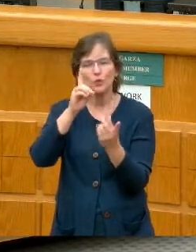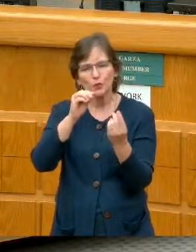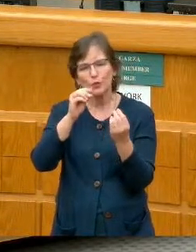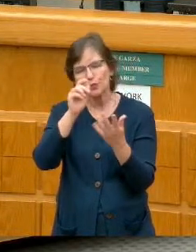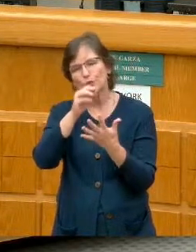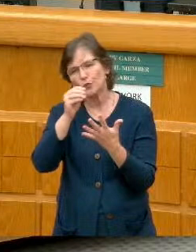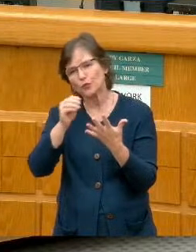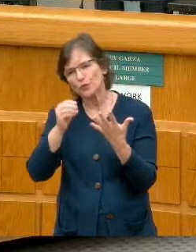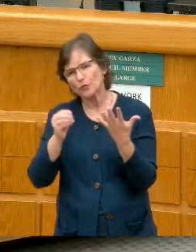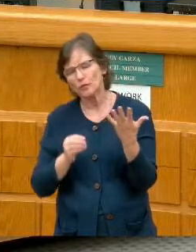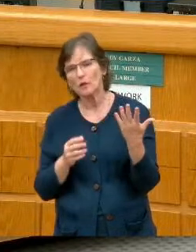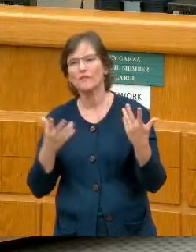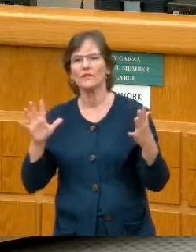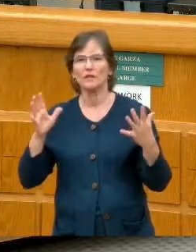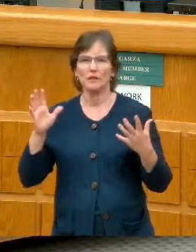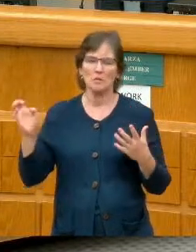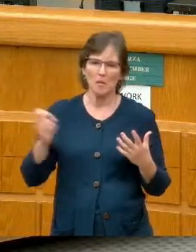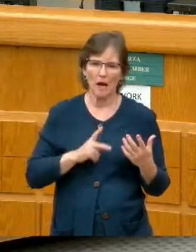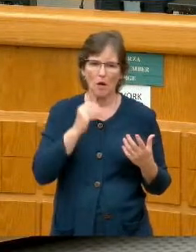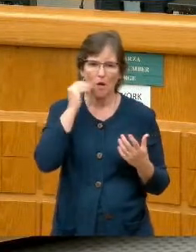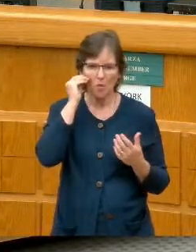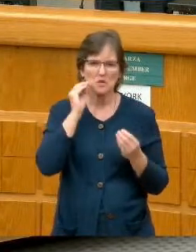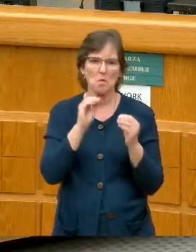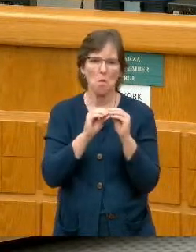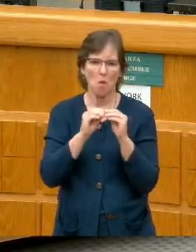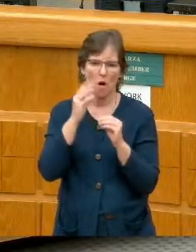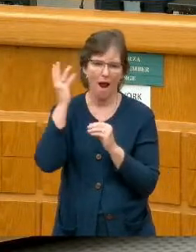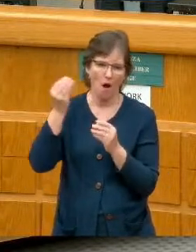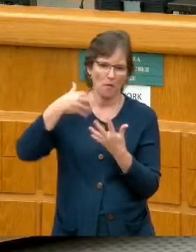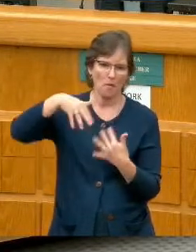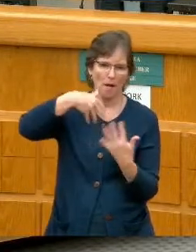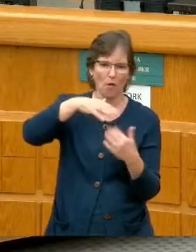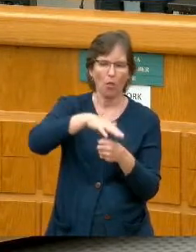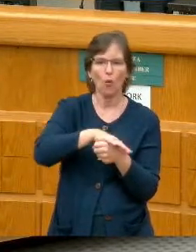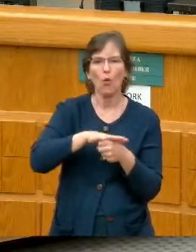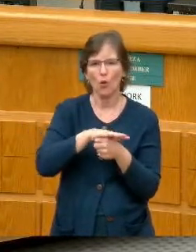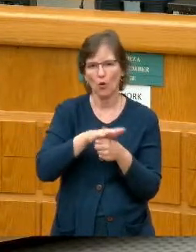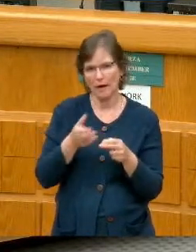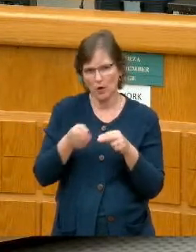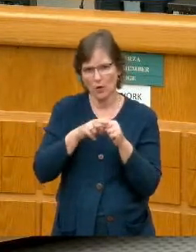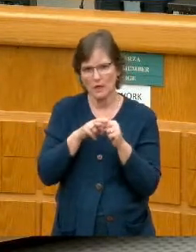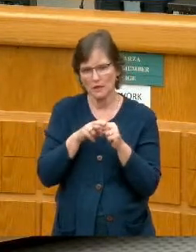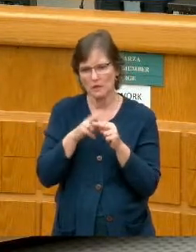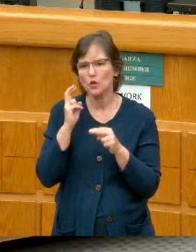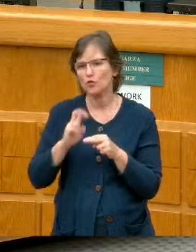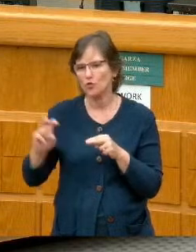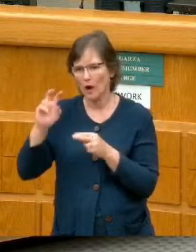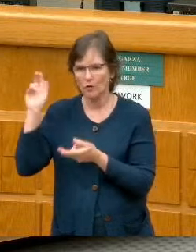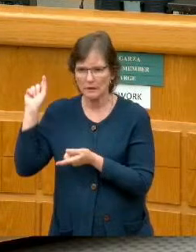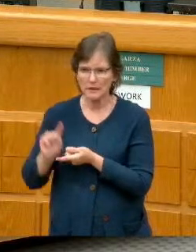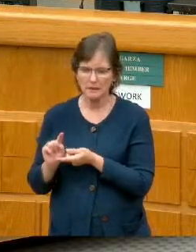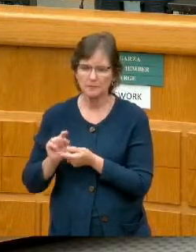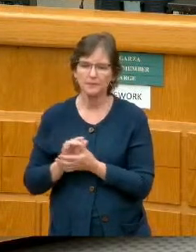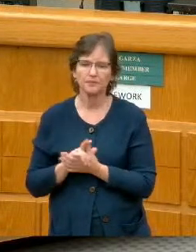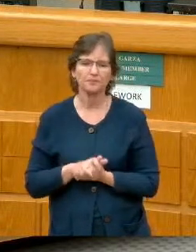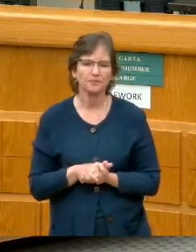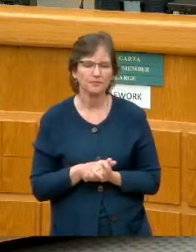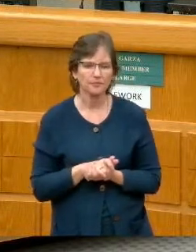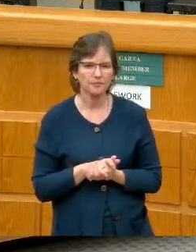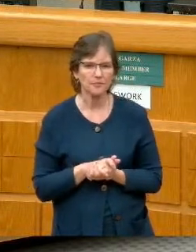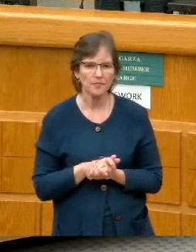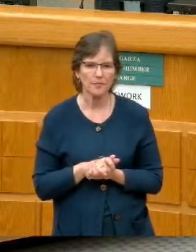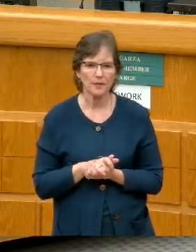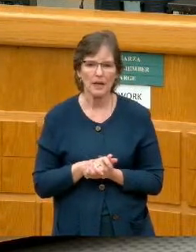schooling. So in summary, the transmission rate may be rising. We're at 1.0. There's a departure